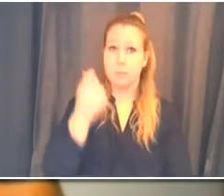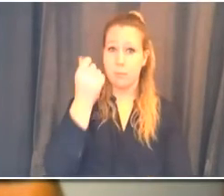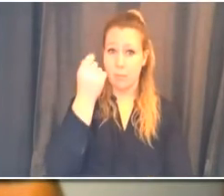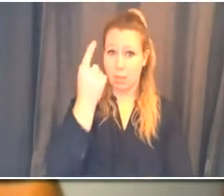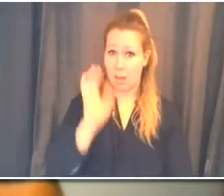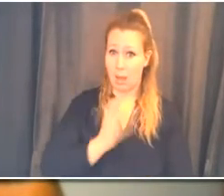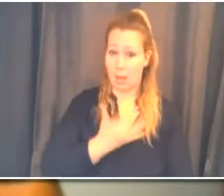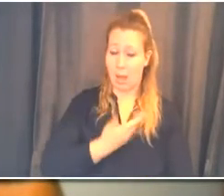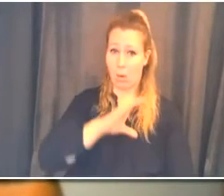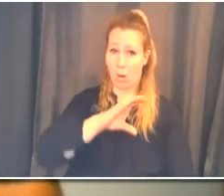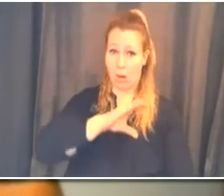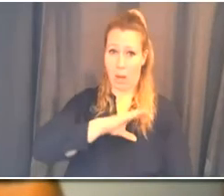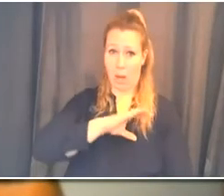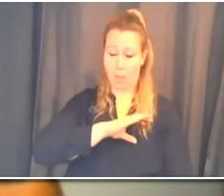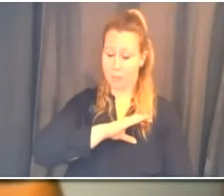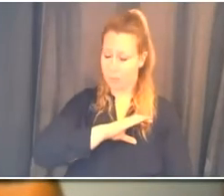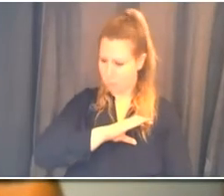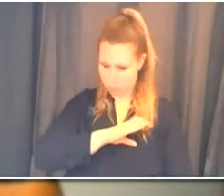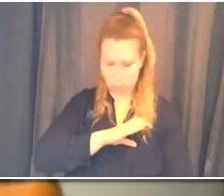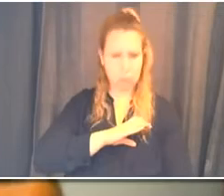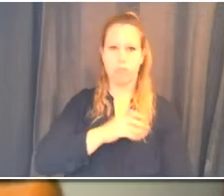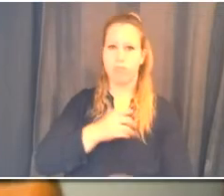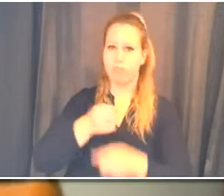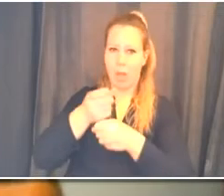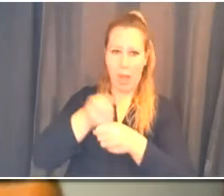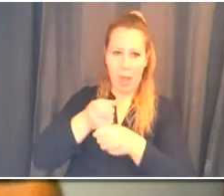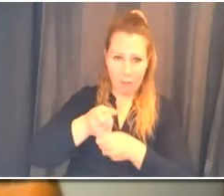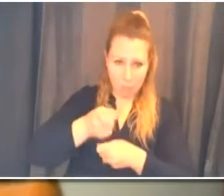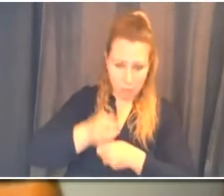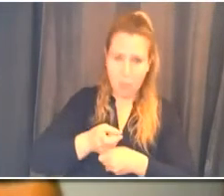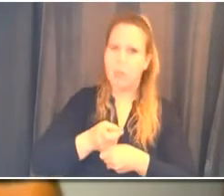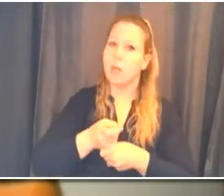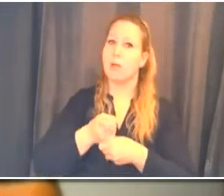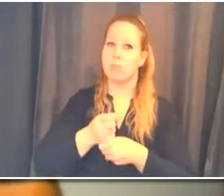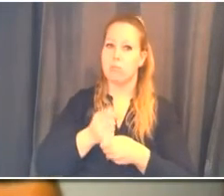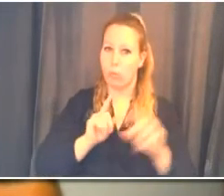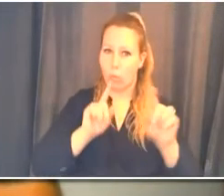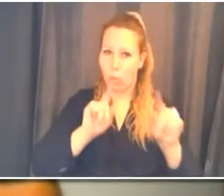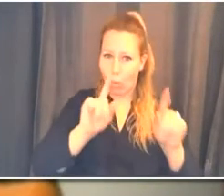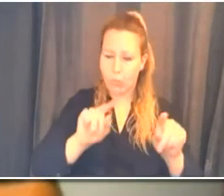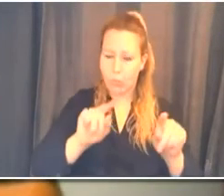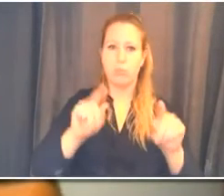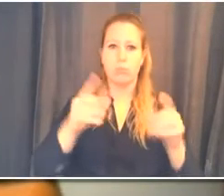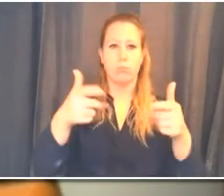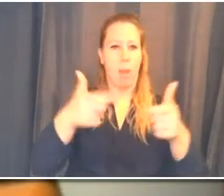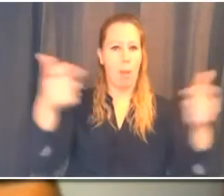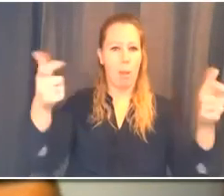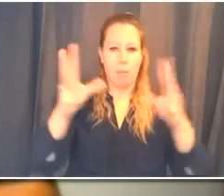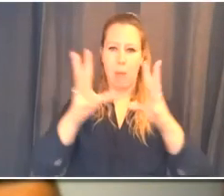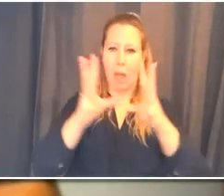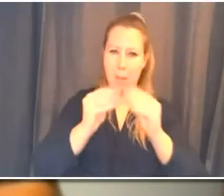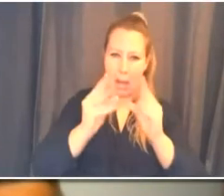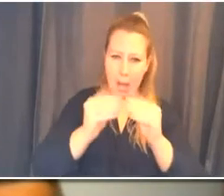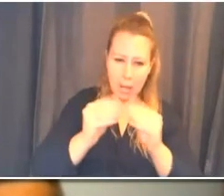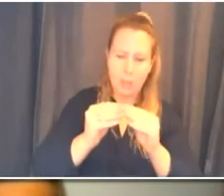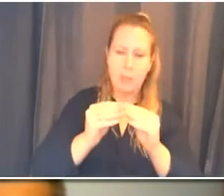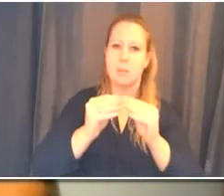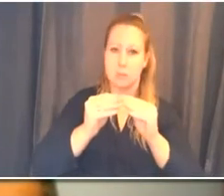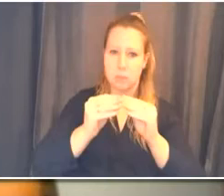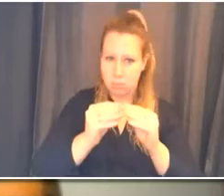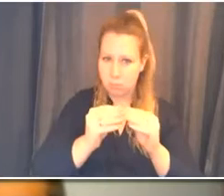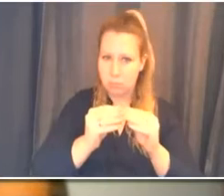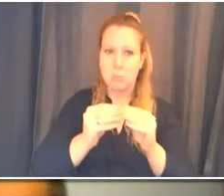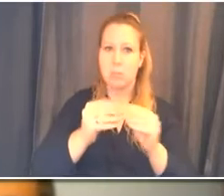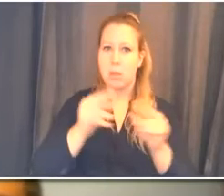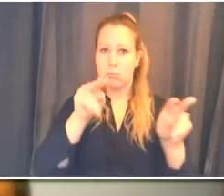and um I think that we do have some really great practices going on right now we we have weekly strategy meetings